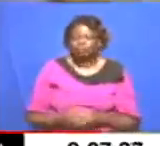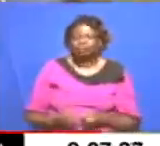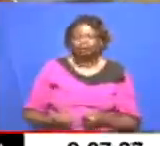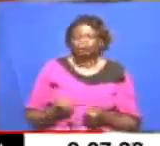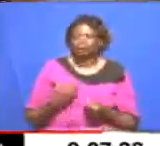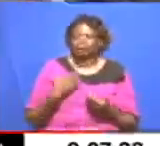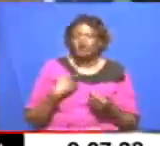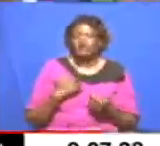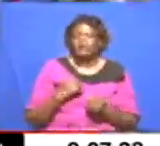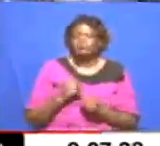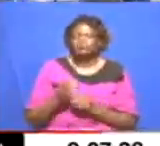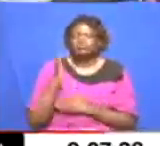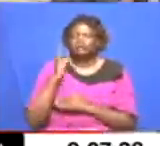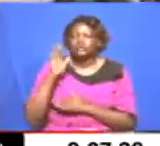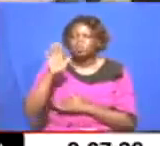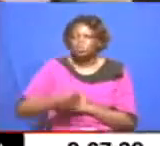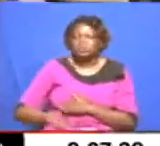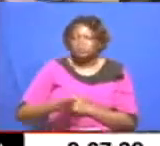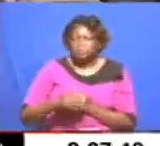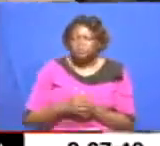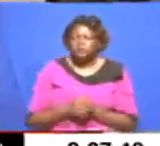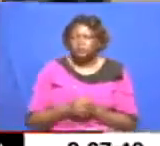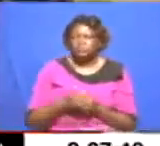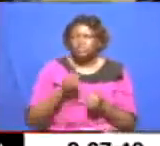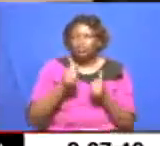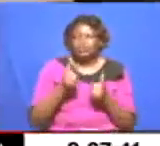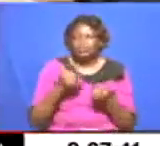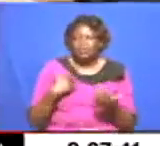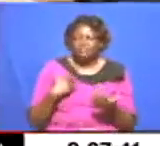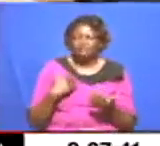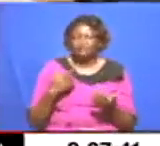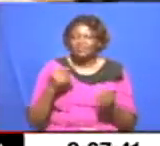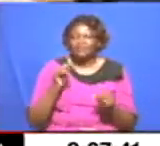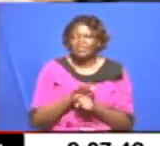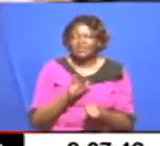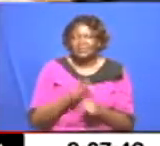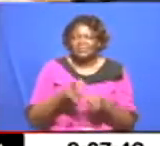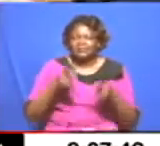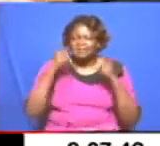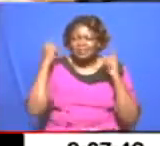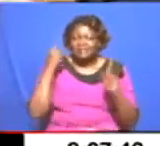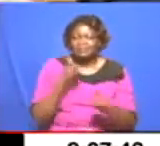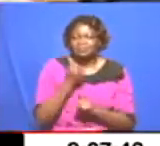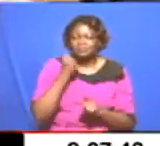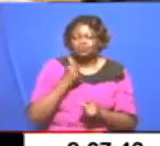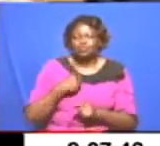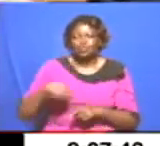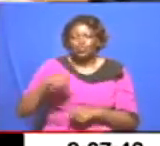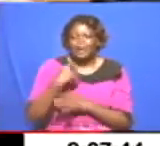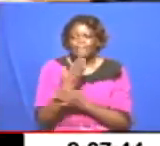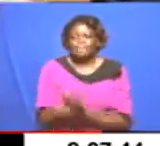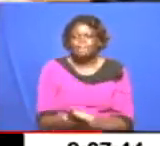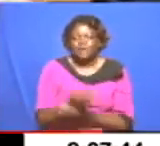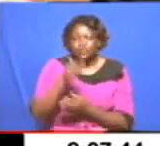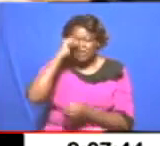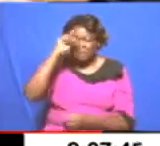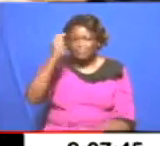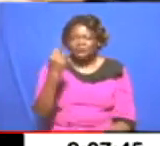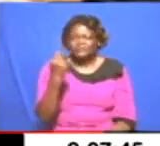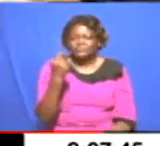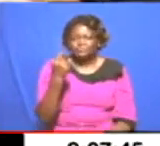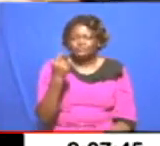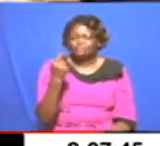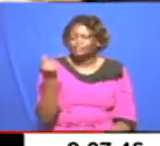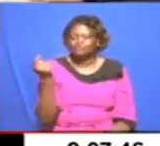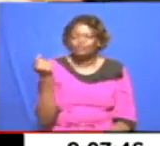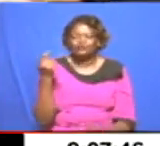area, which has borne the brunt of increased terror attacks. We are appealing to the government of Kenya to come up